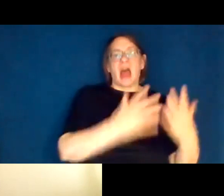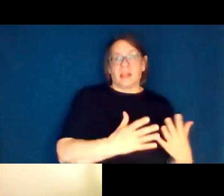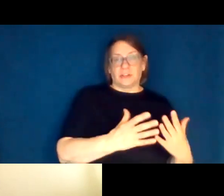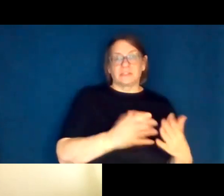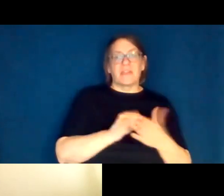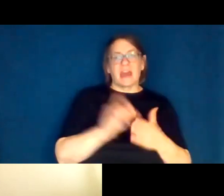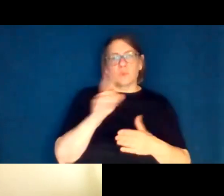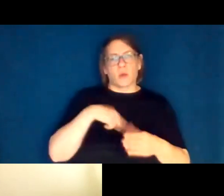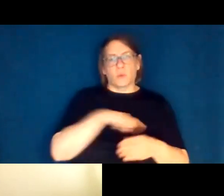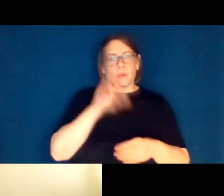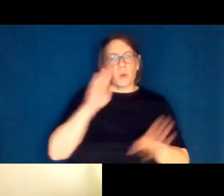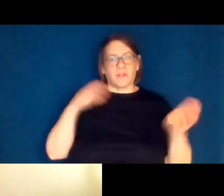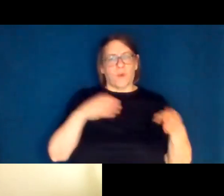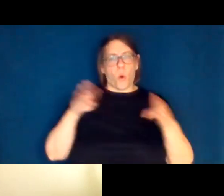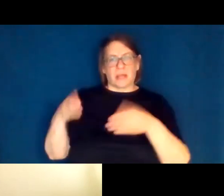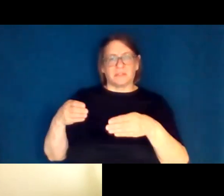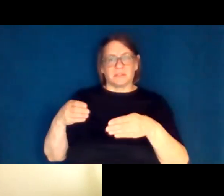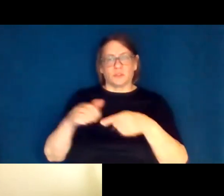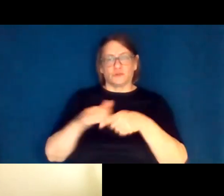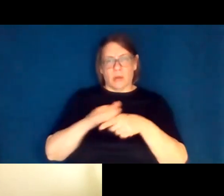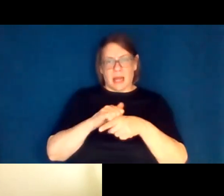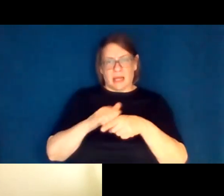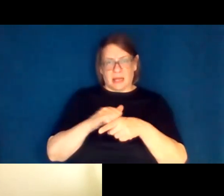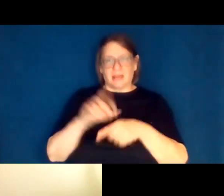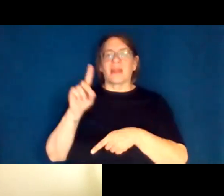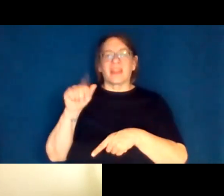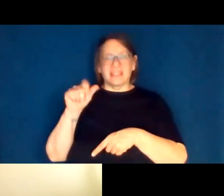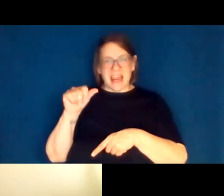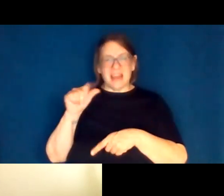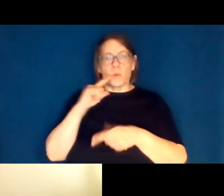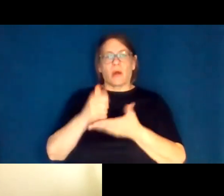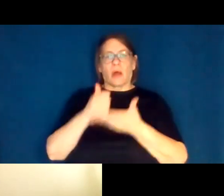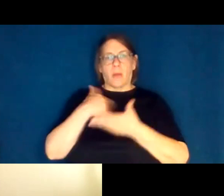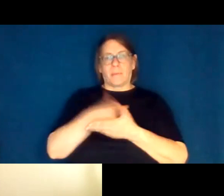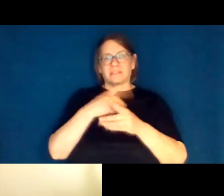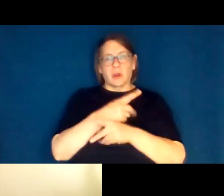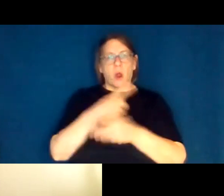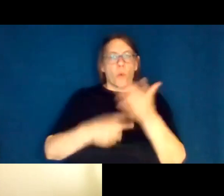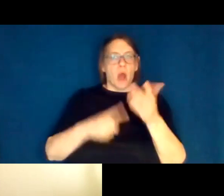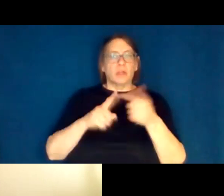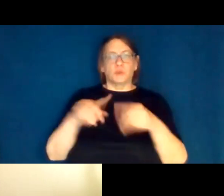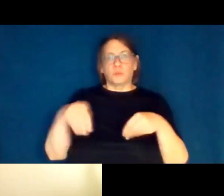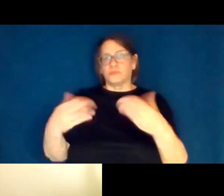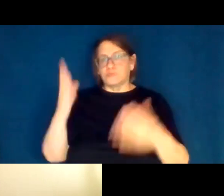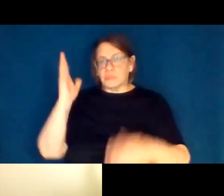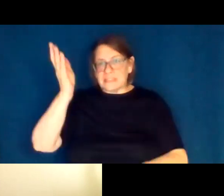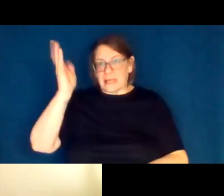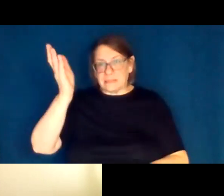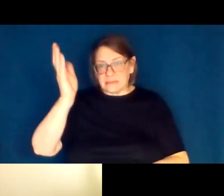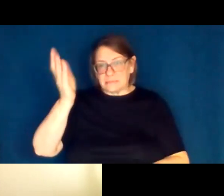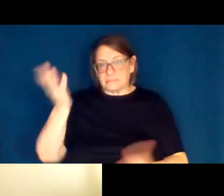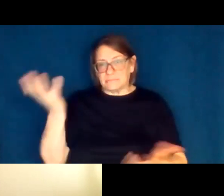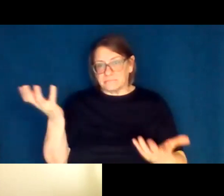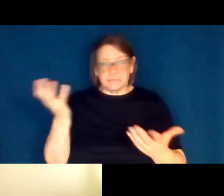our training modules. Is the data will dictate what we will focus on editing and presenting and